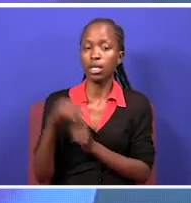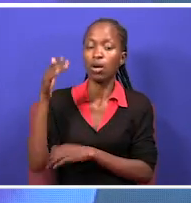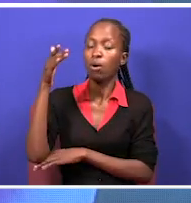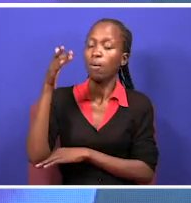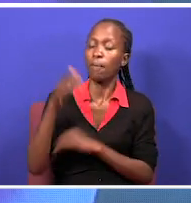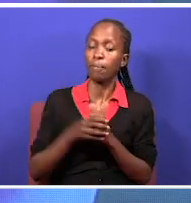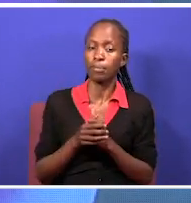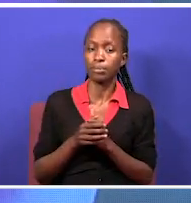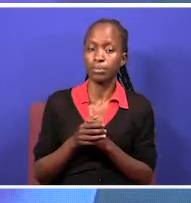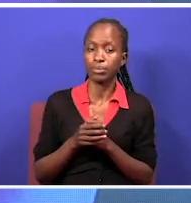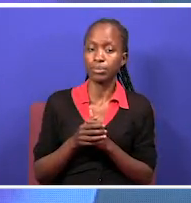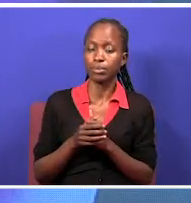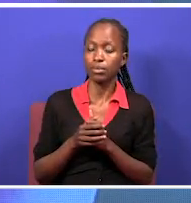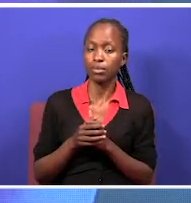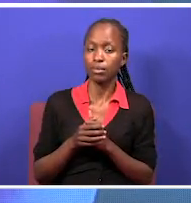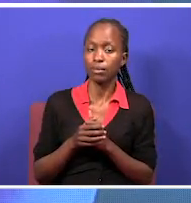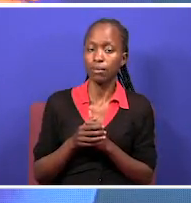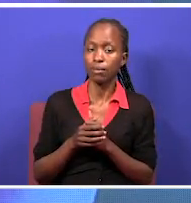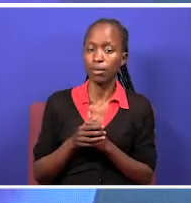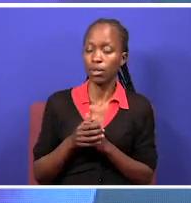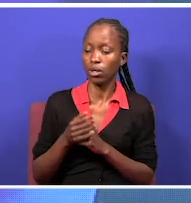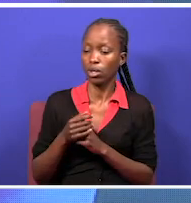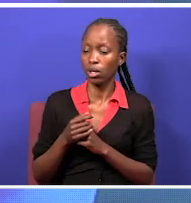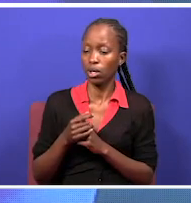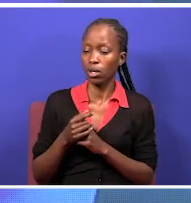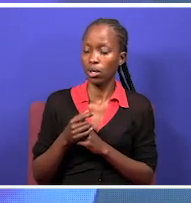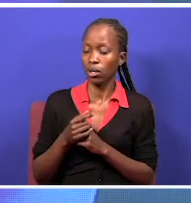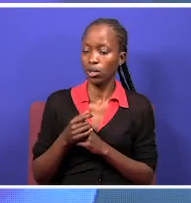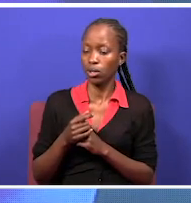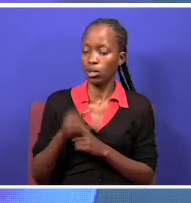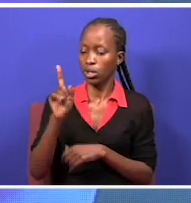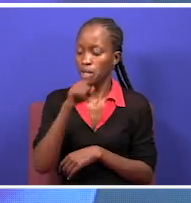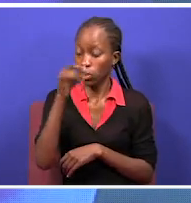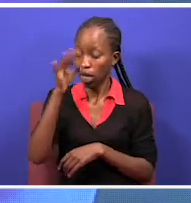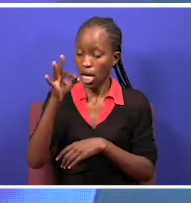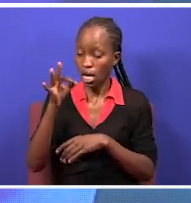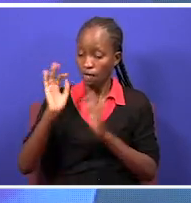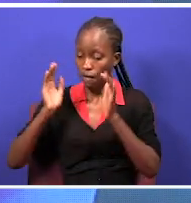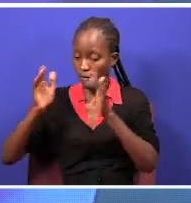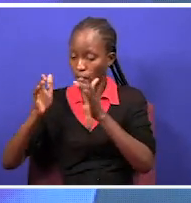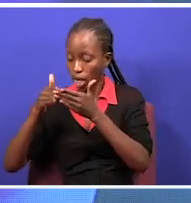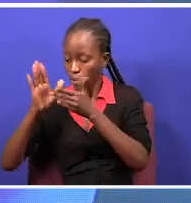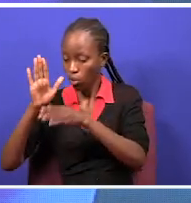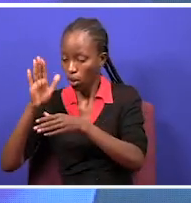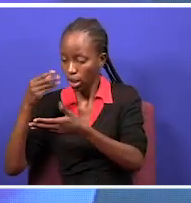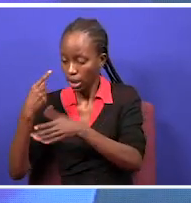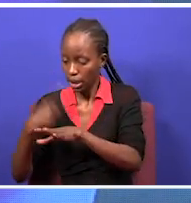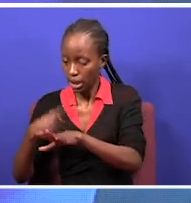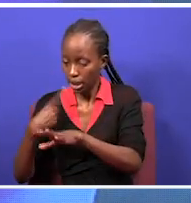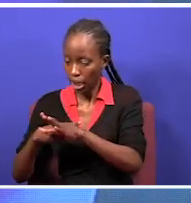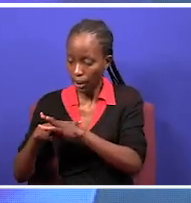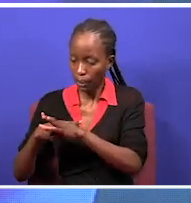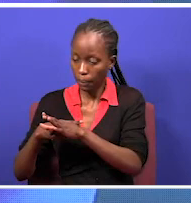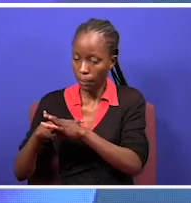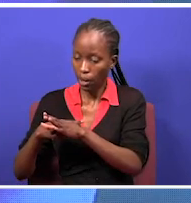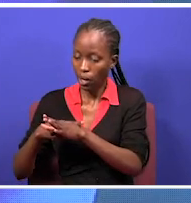forbid that we should spend our time making millions, billions, donating to major causes, bringing huge tithes